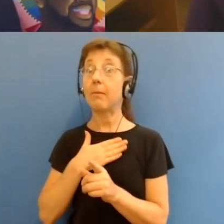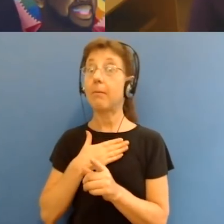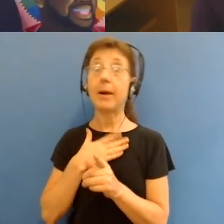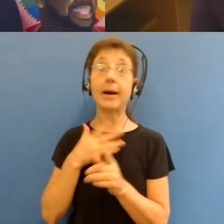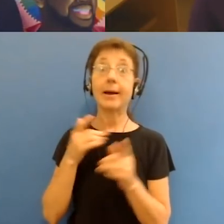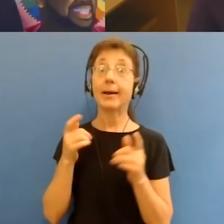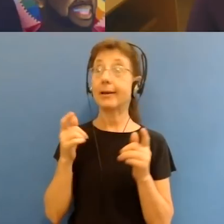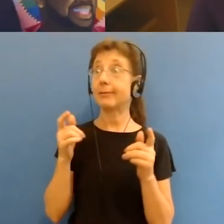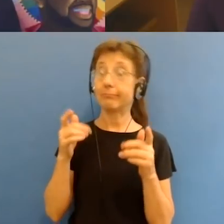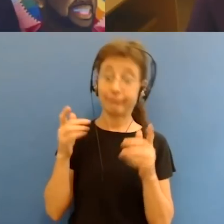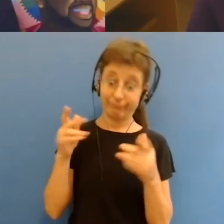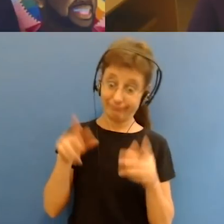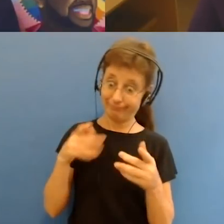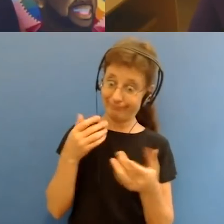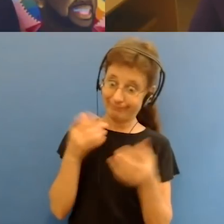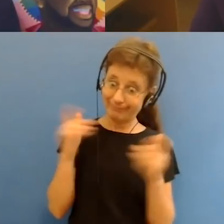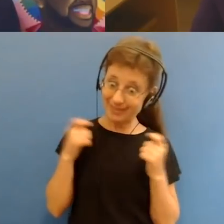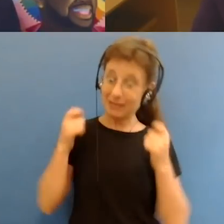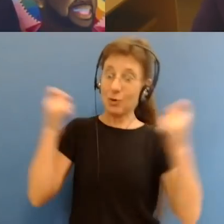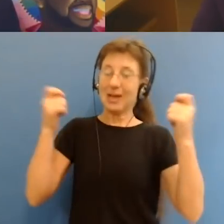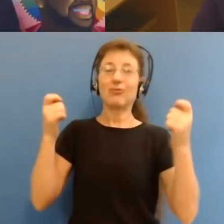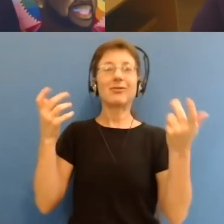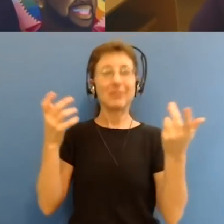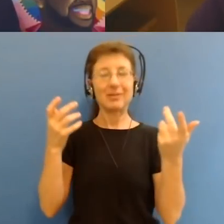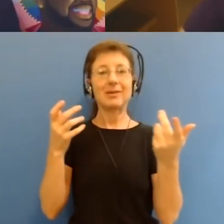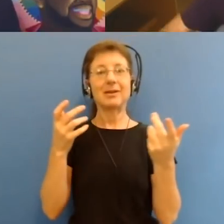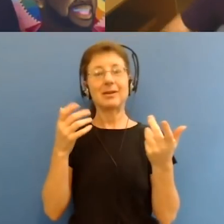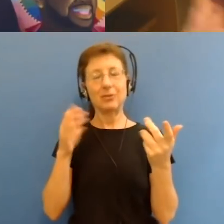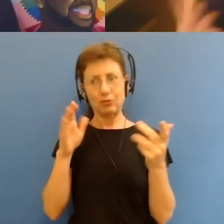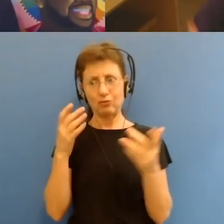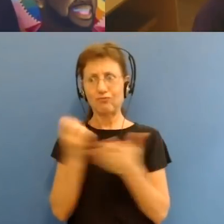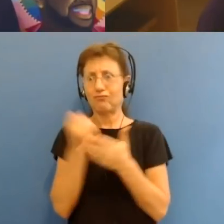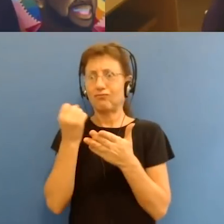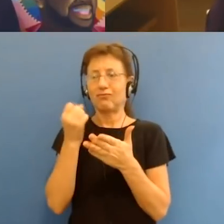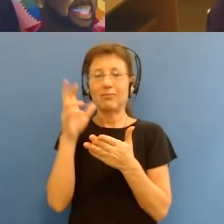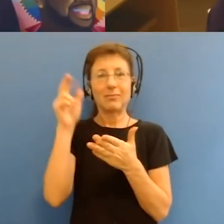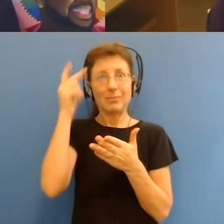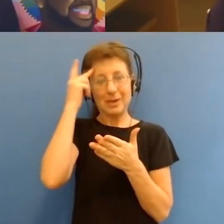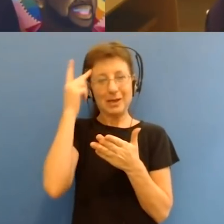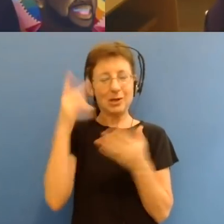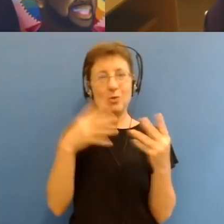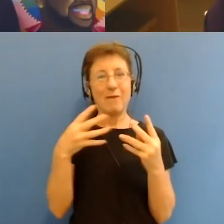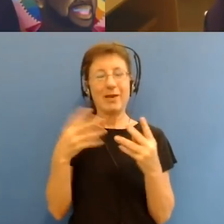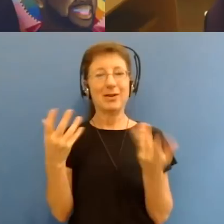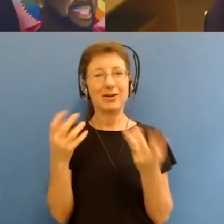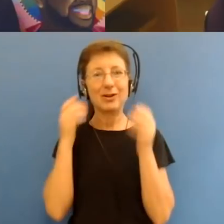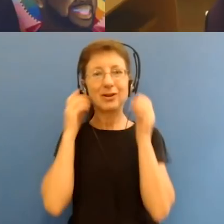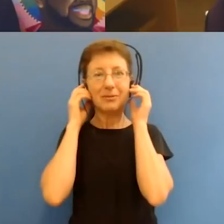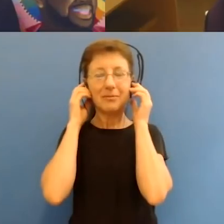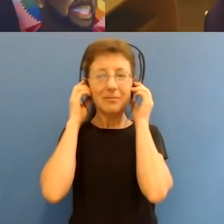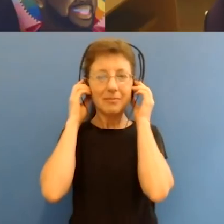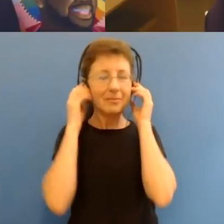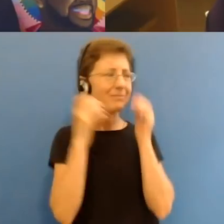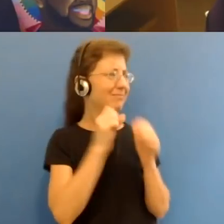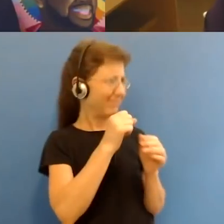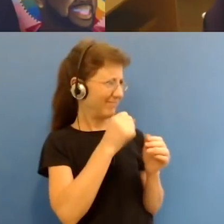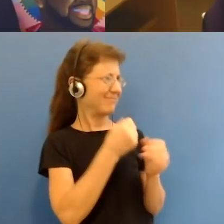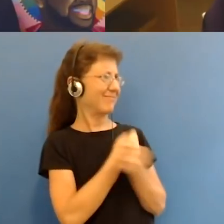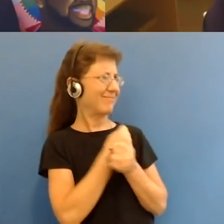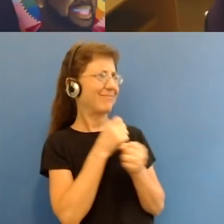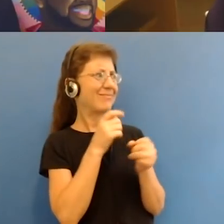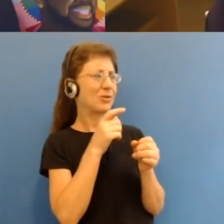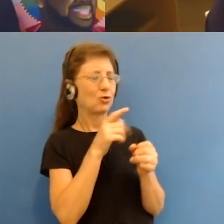I love it. And I love your words, reclaim. I mean, just reclaim this body. And I understand that as a Black